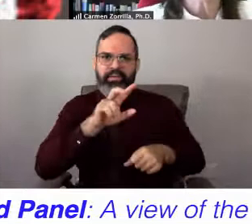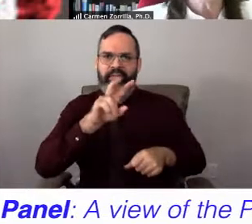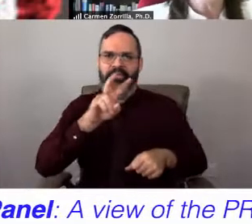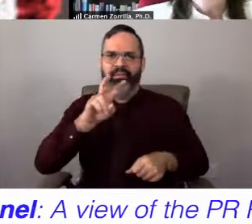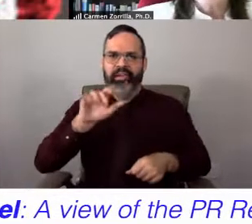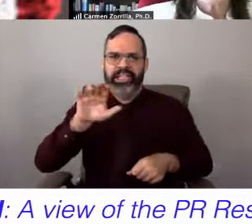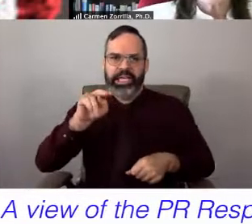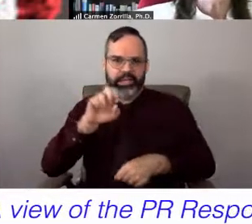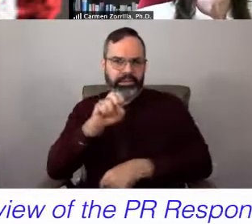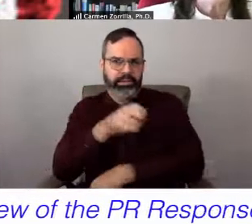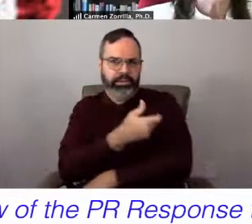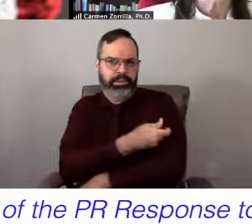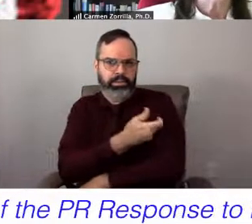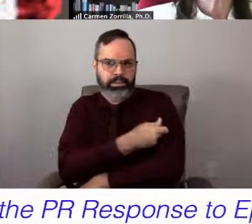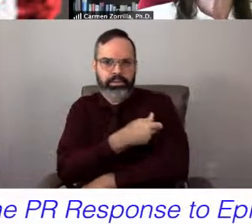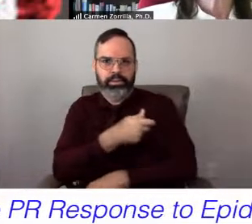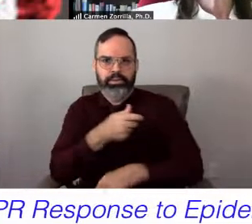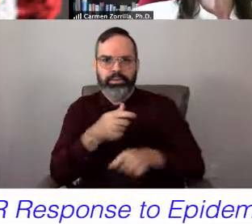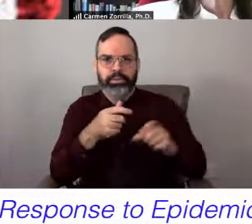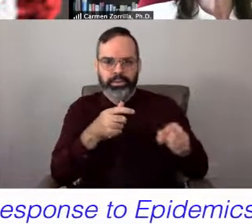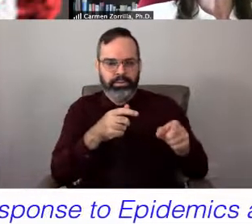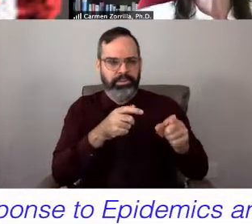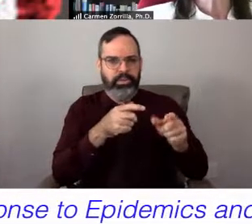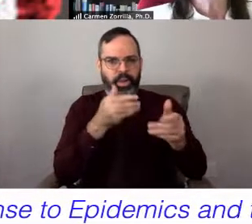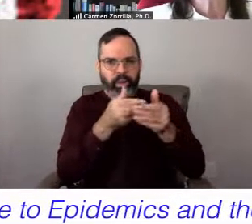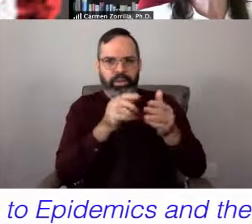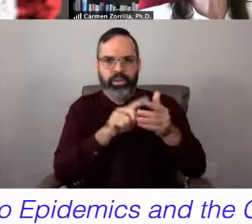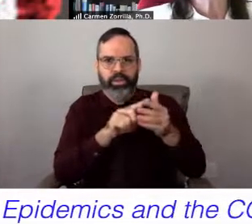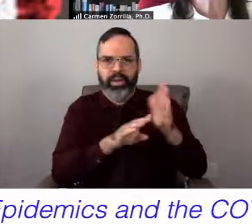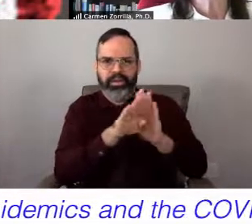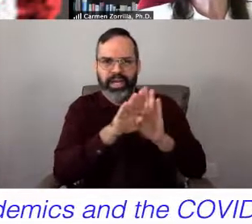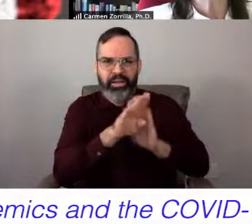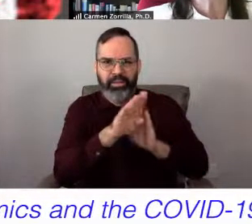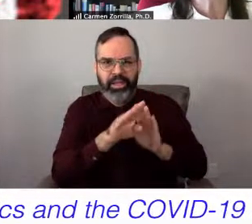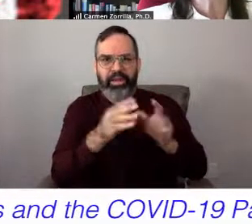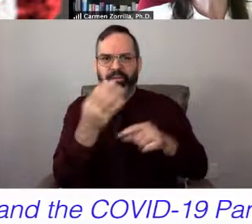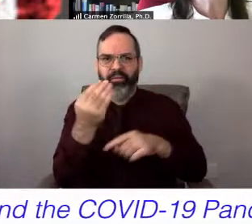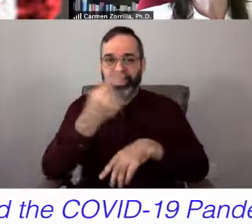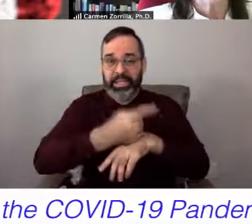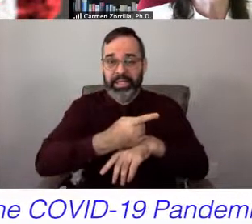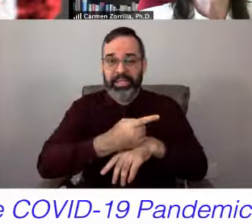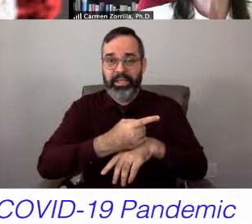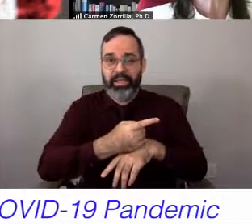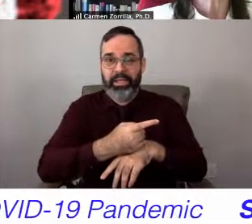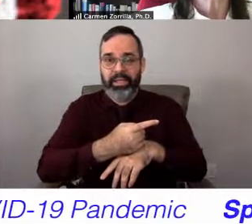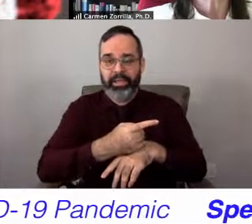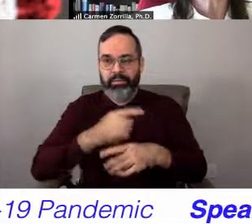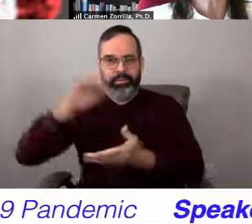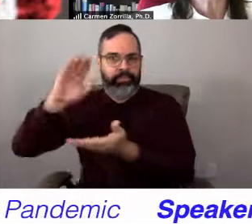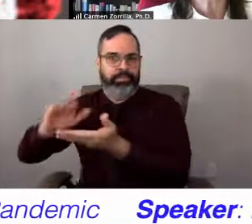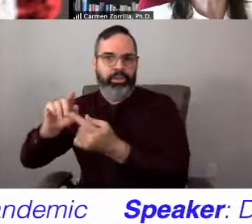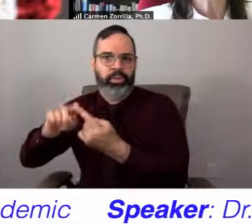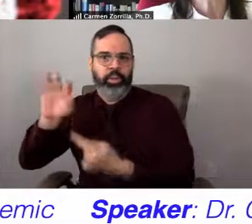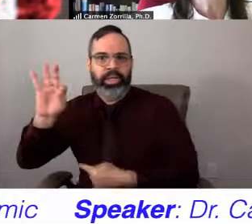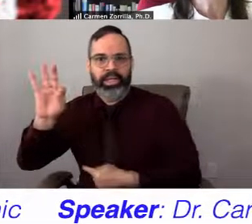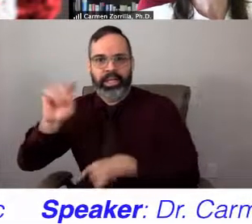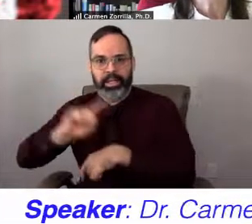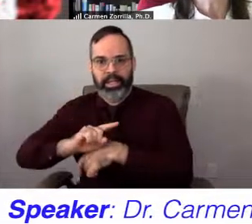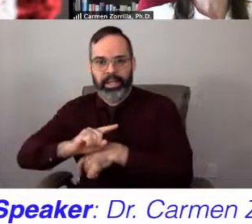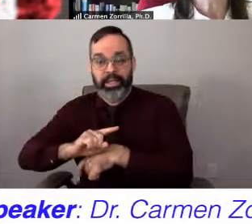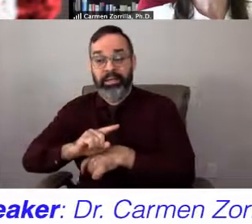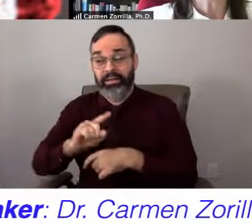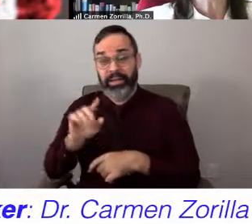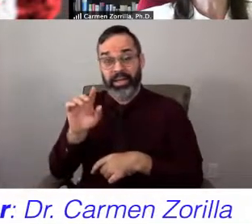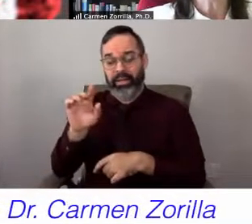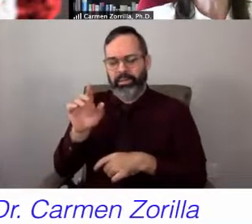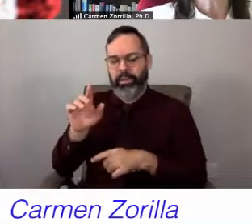were closer to development. From those 14, they went down to 9. And of those 9, they are